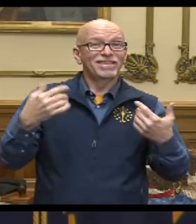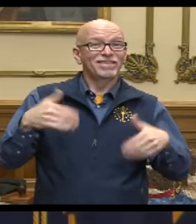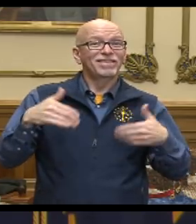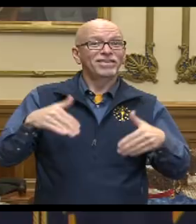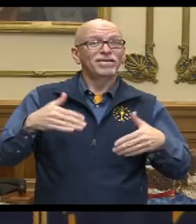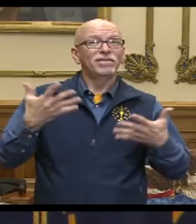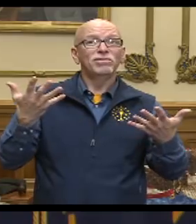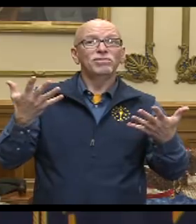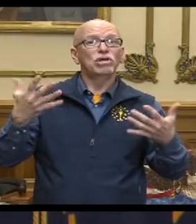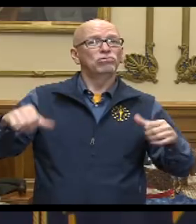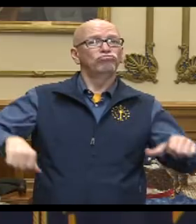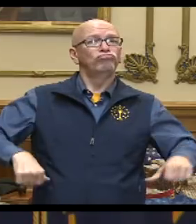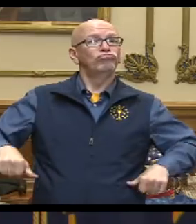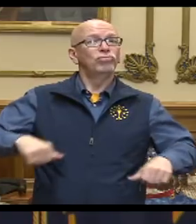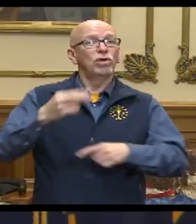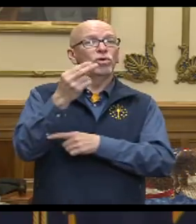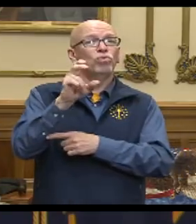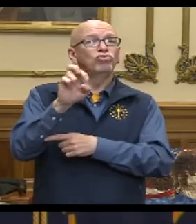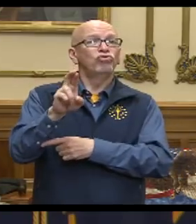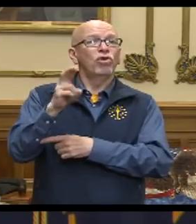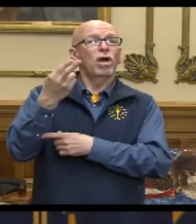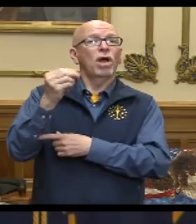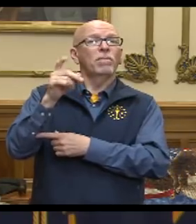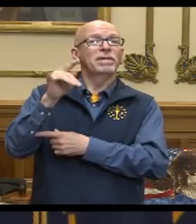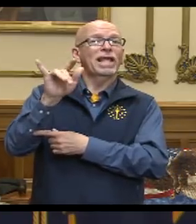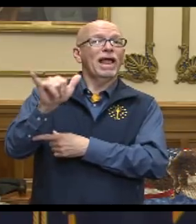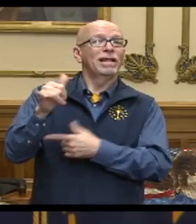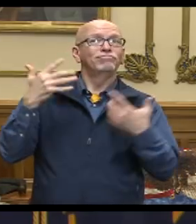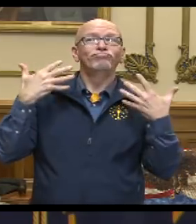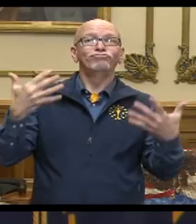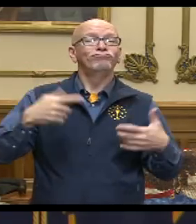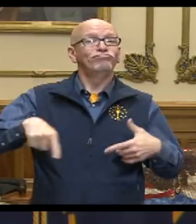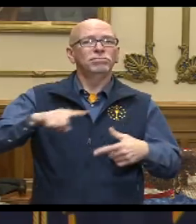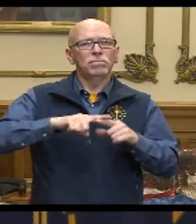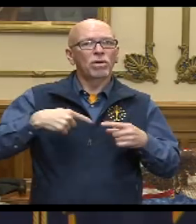touts Hoosier hospitality, but lives it."